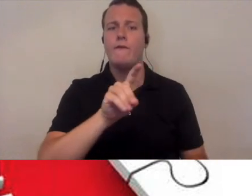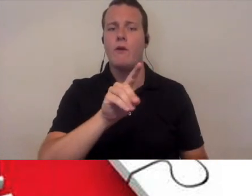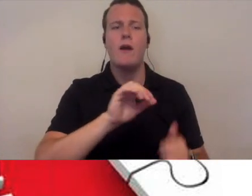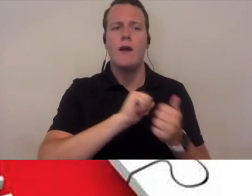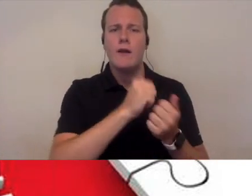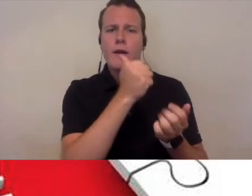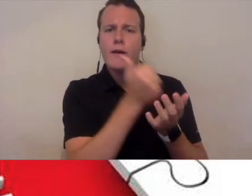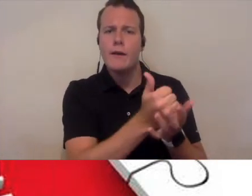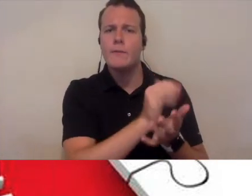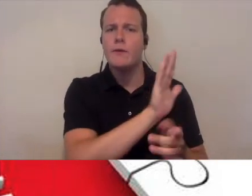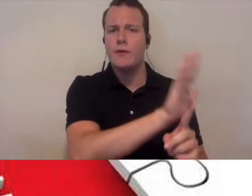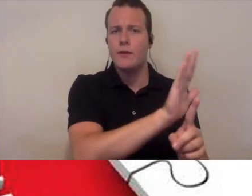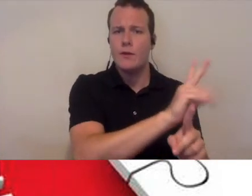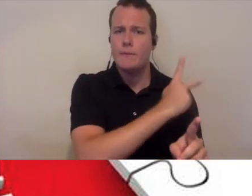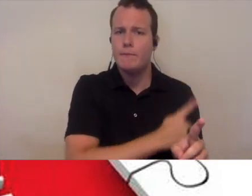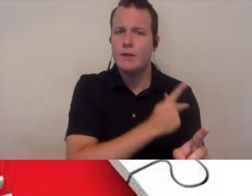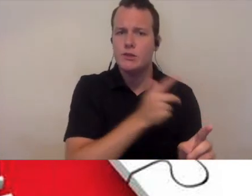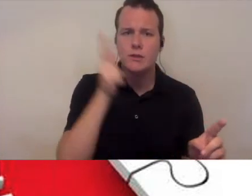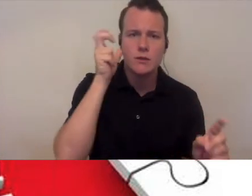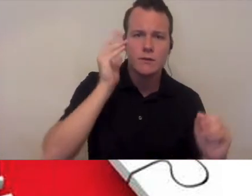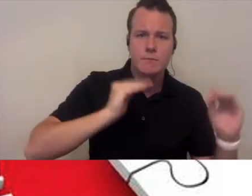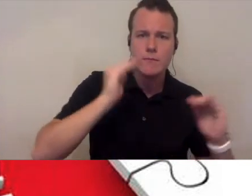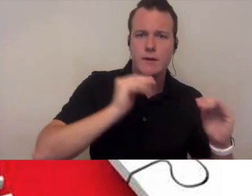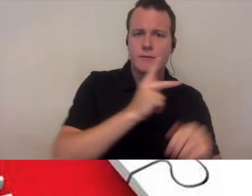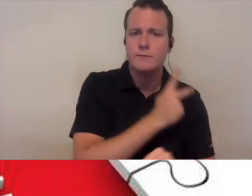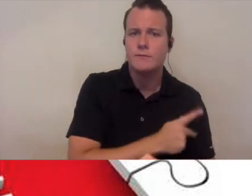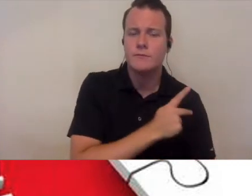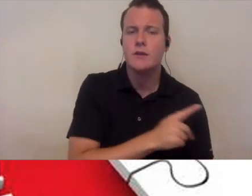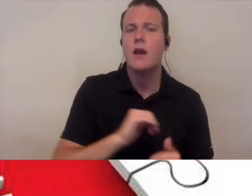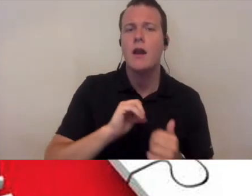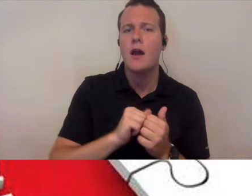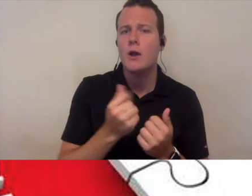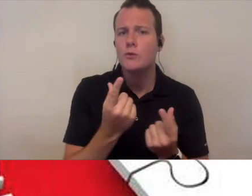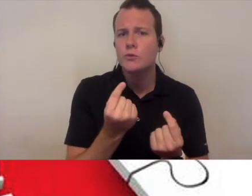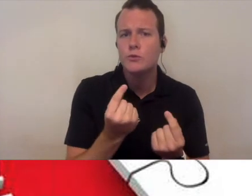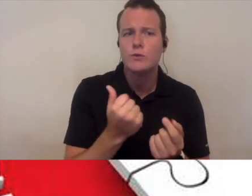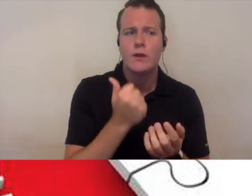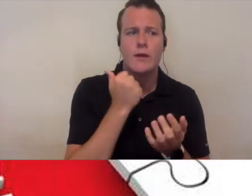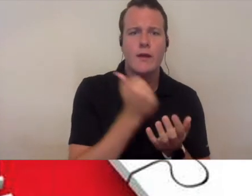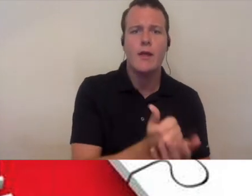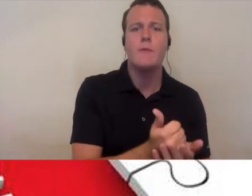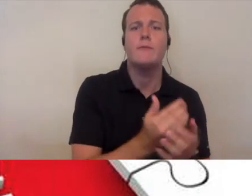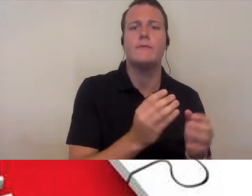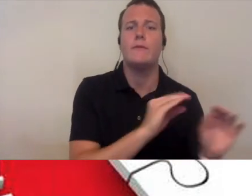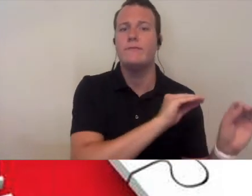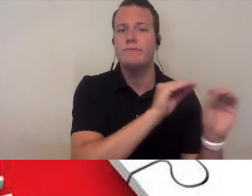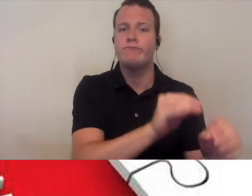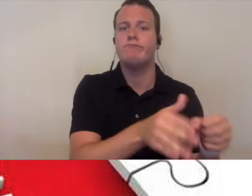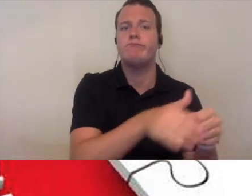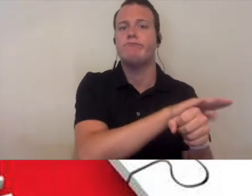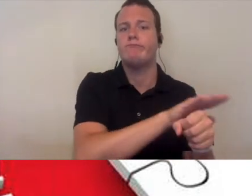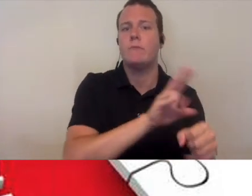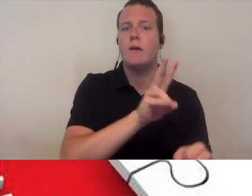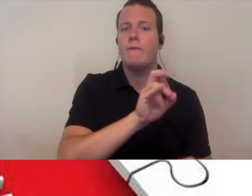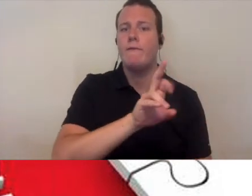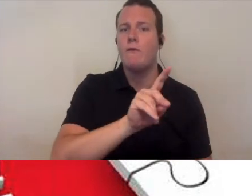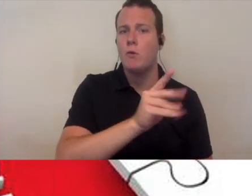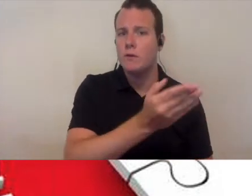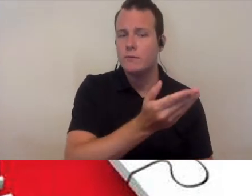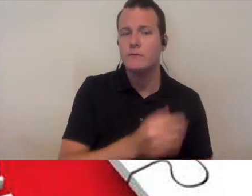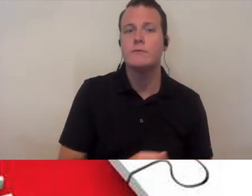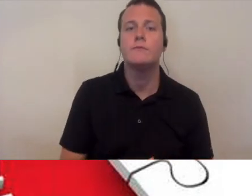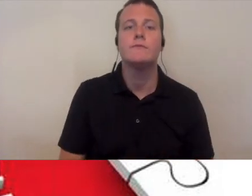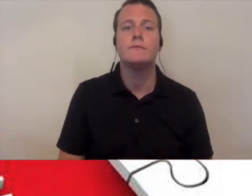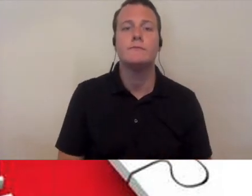patients? What can you do for them? How can you fill their void? Secondly, patients, they